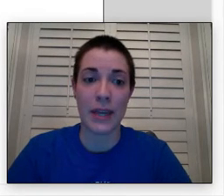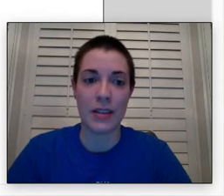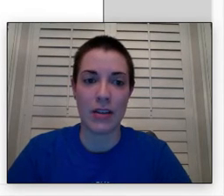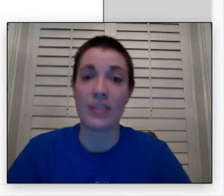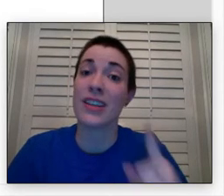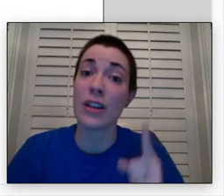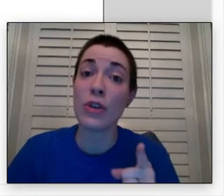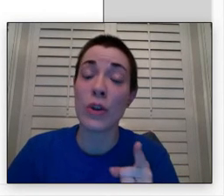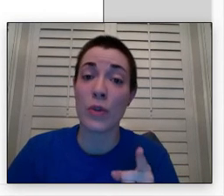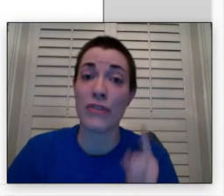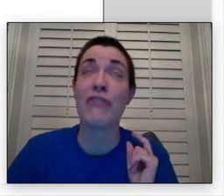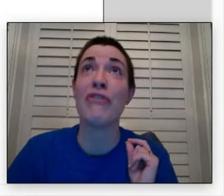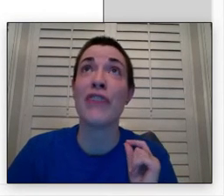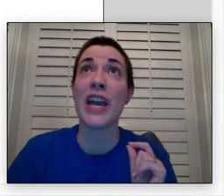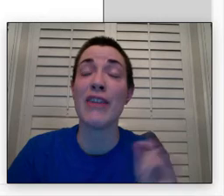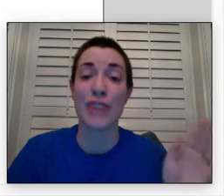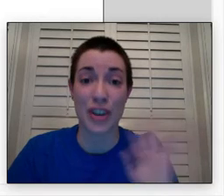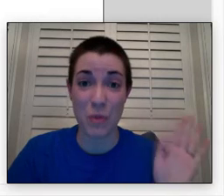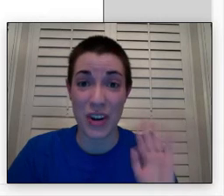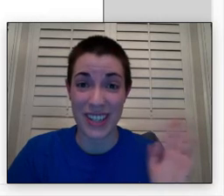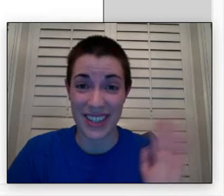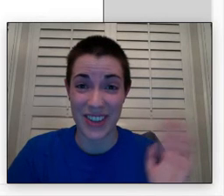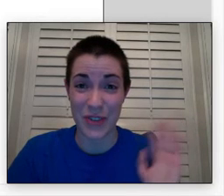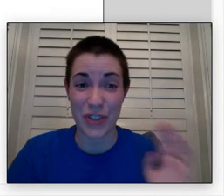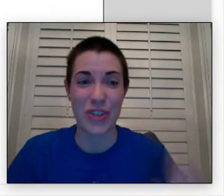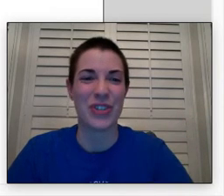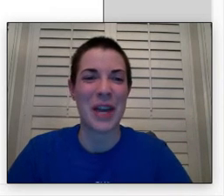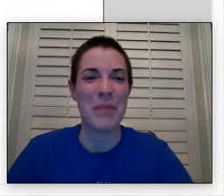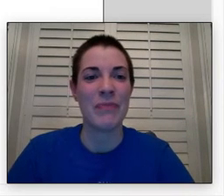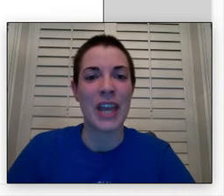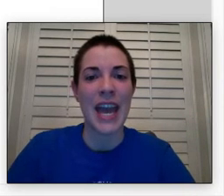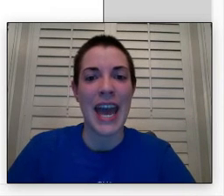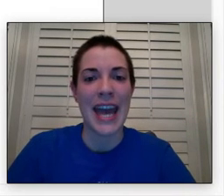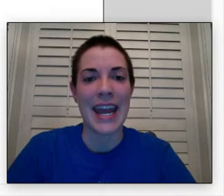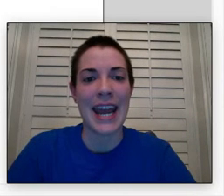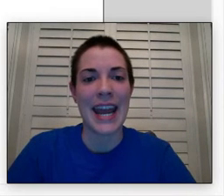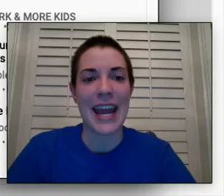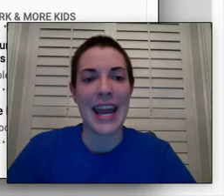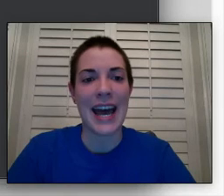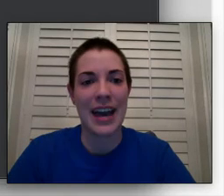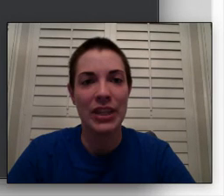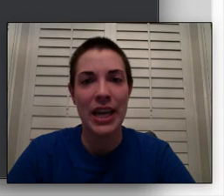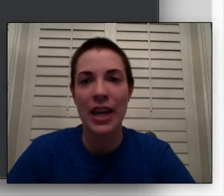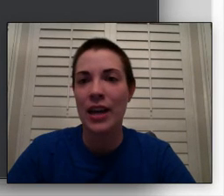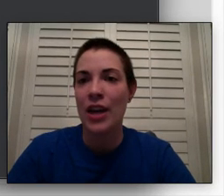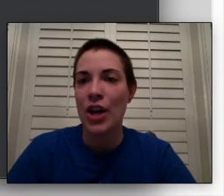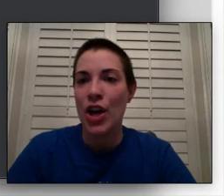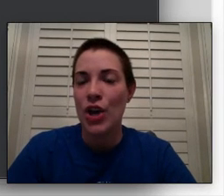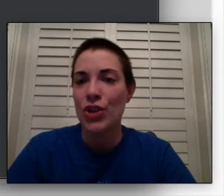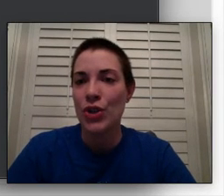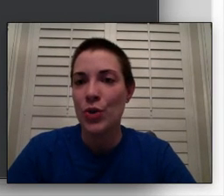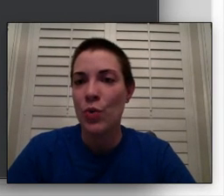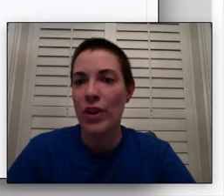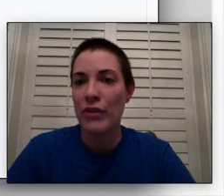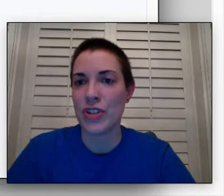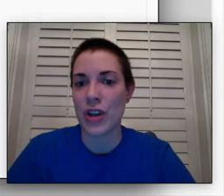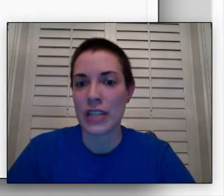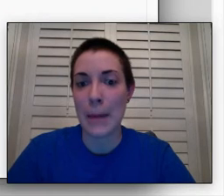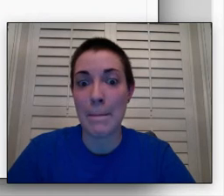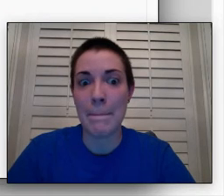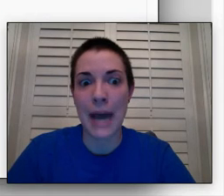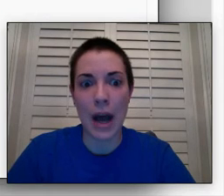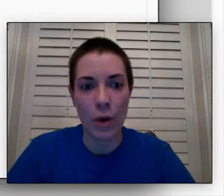best songs, including one of our favorite good morning songs for Circle Time. And I have the link to one of her